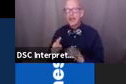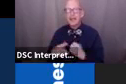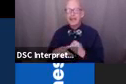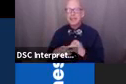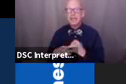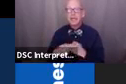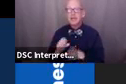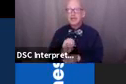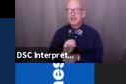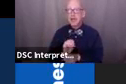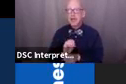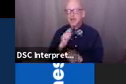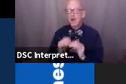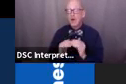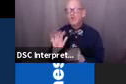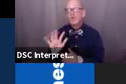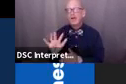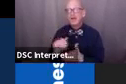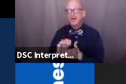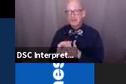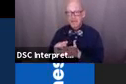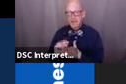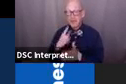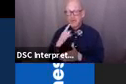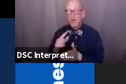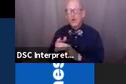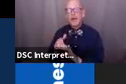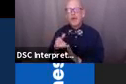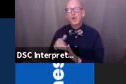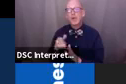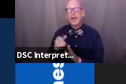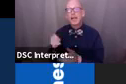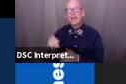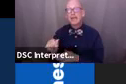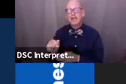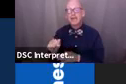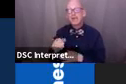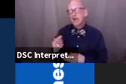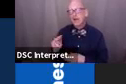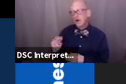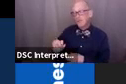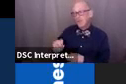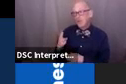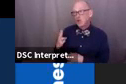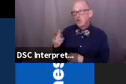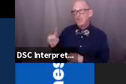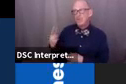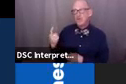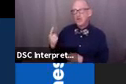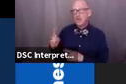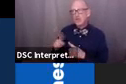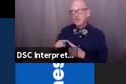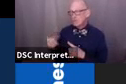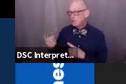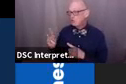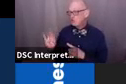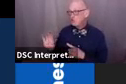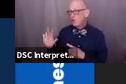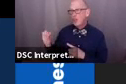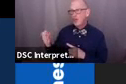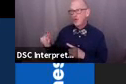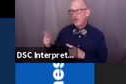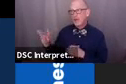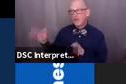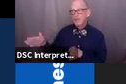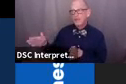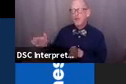$5,000 for eligible operating expenses incurred between March 1st and June 30 this year. Priority will be